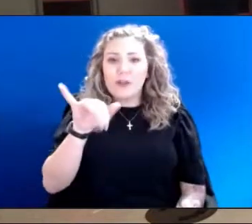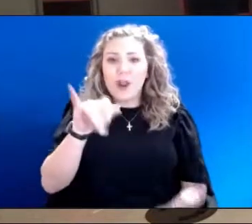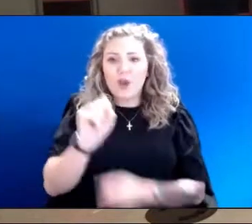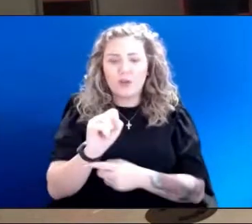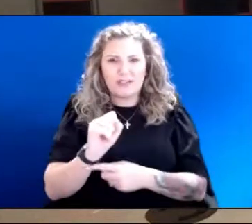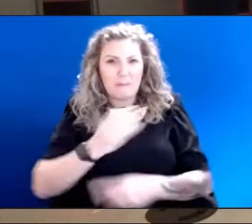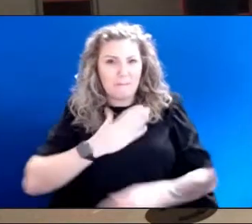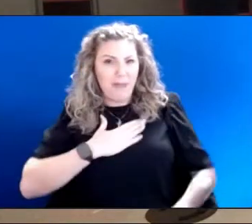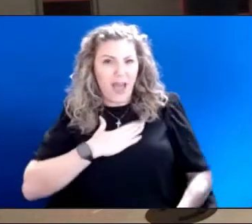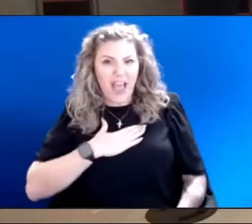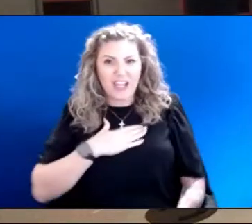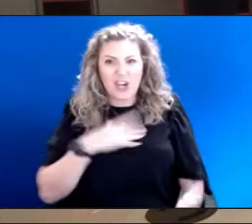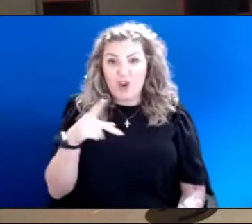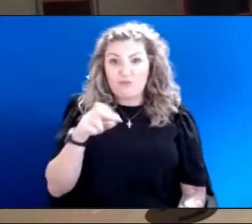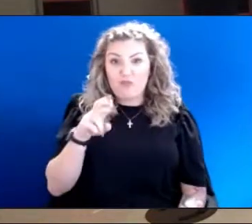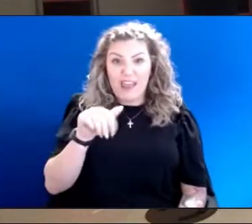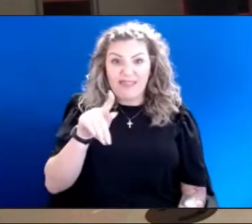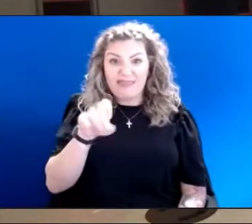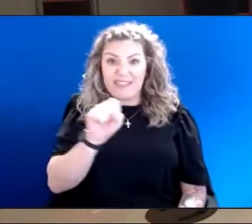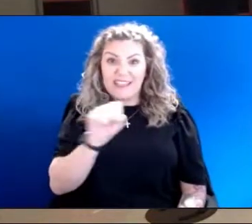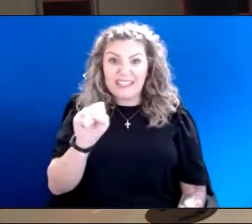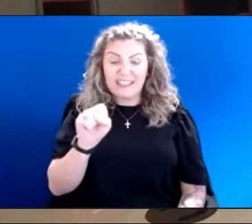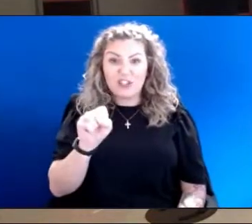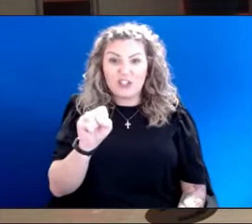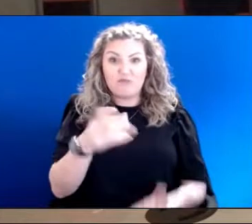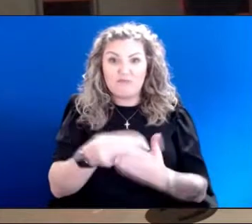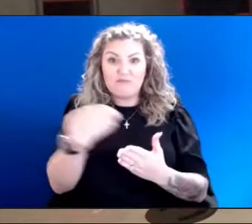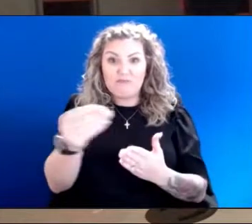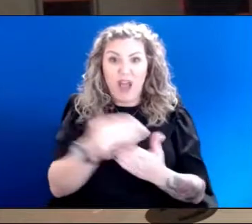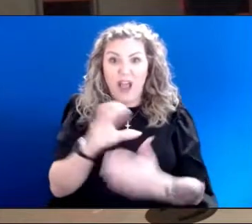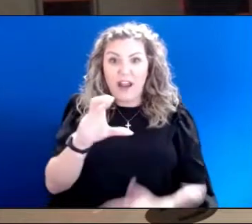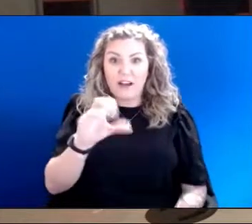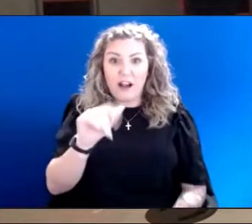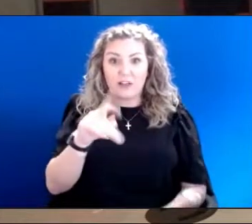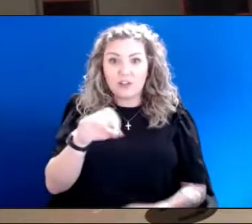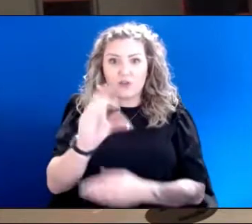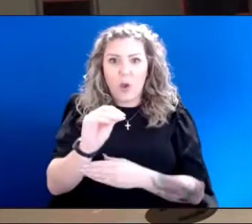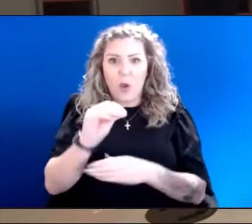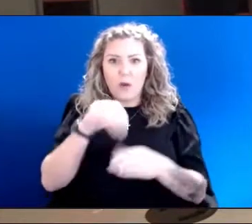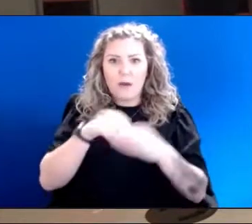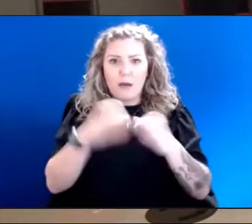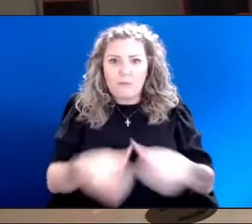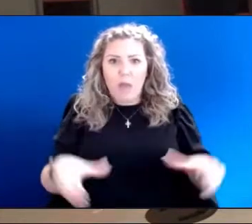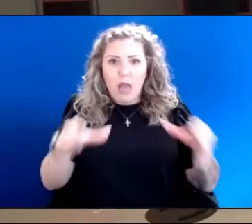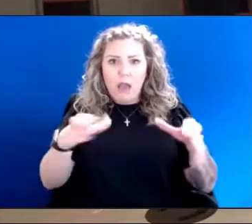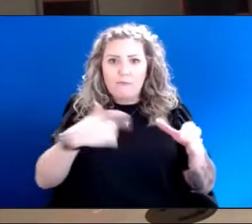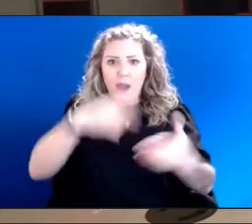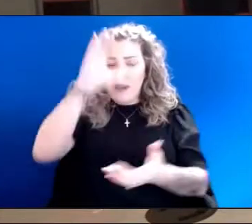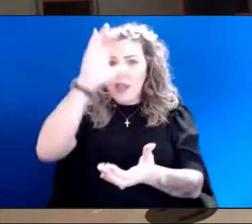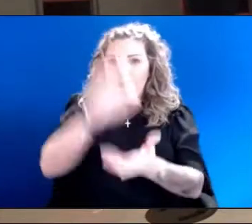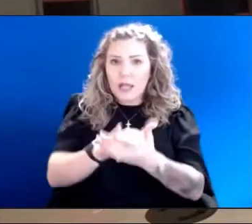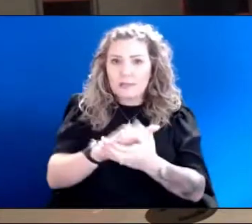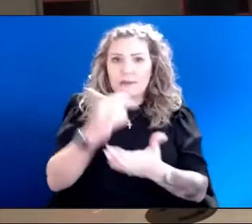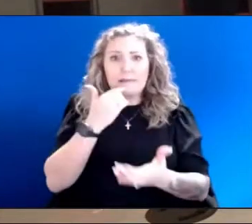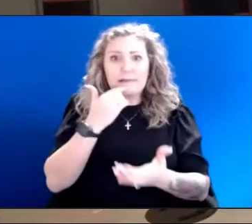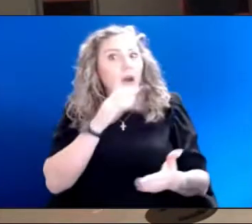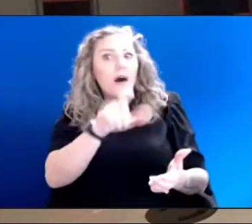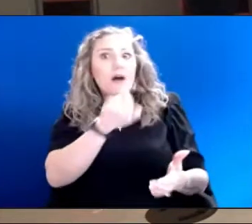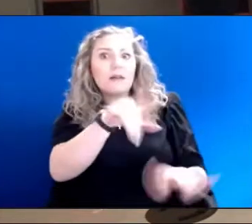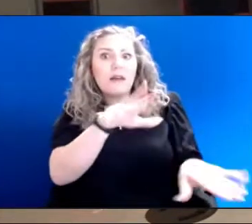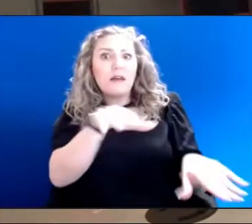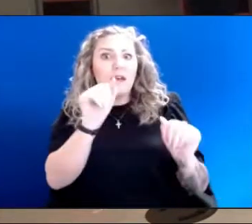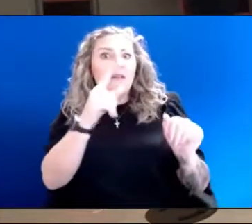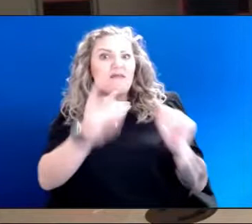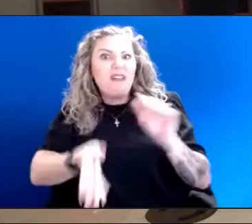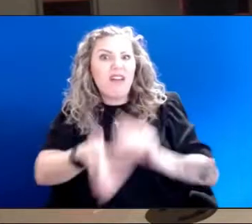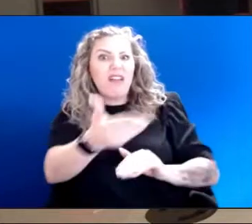little pralines you can get at Costco in that tub. It's the only thing I've ever had to tell my husband you got to get these out of the house. I can't